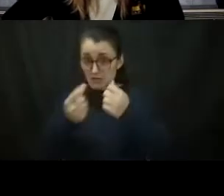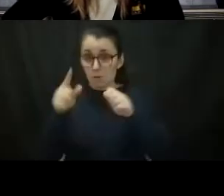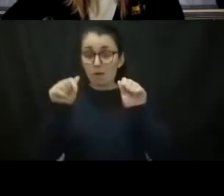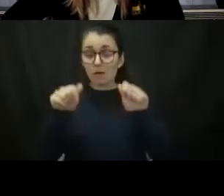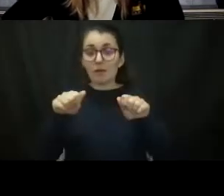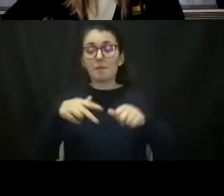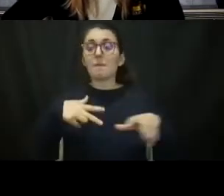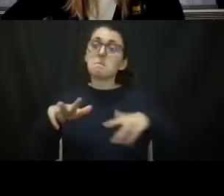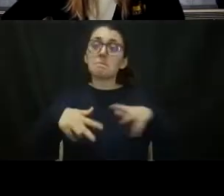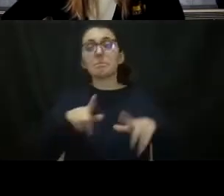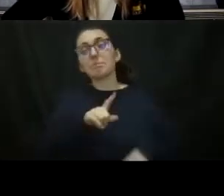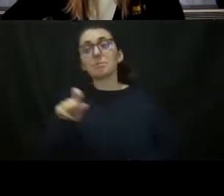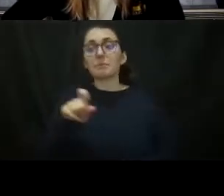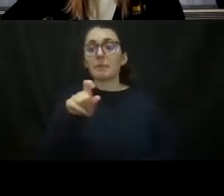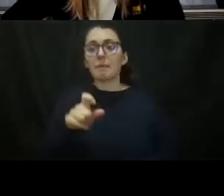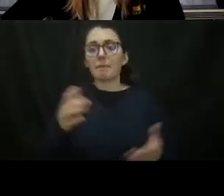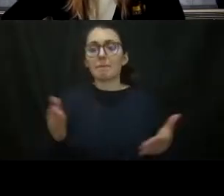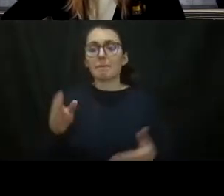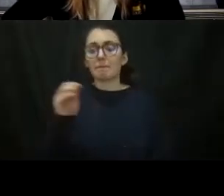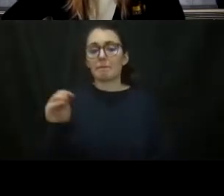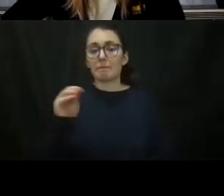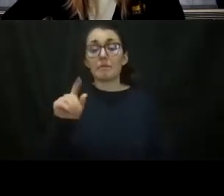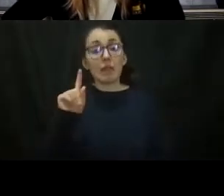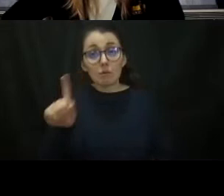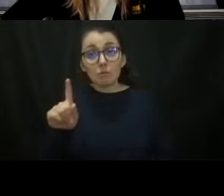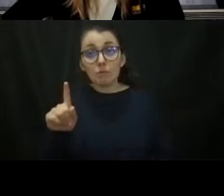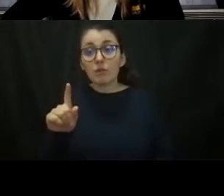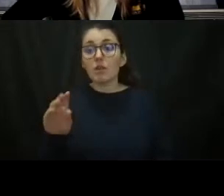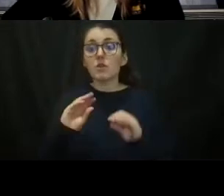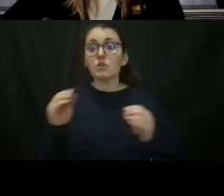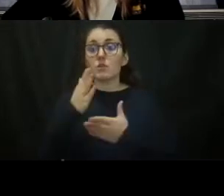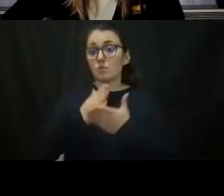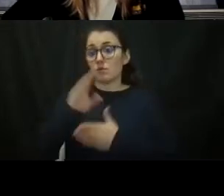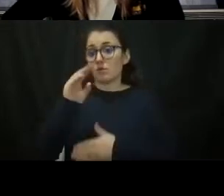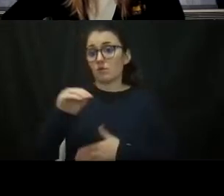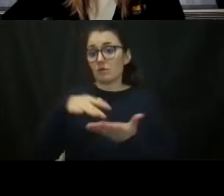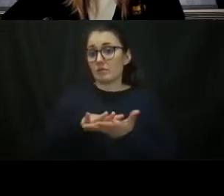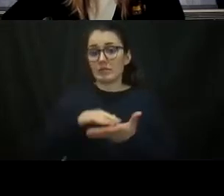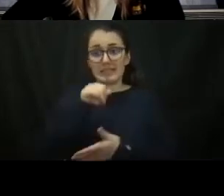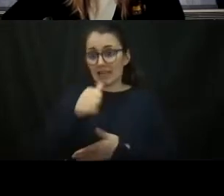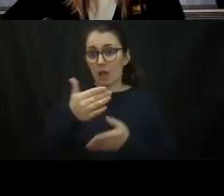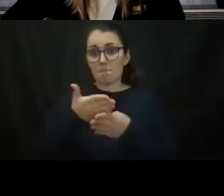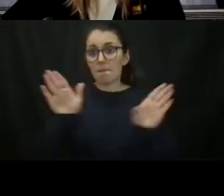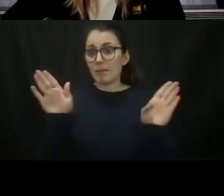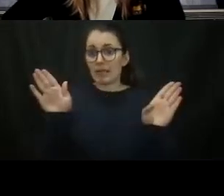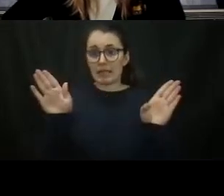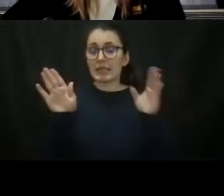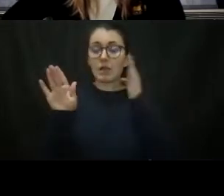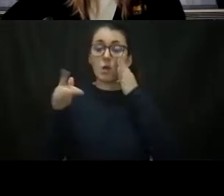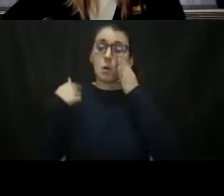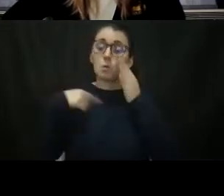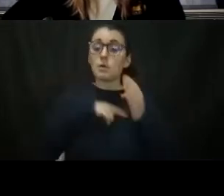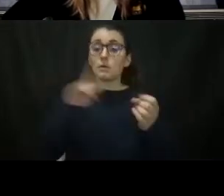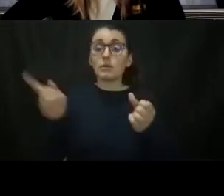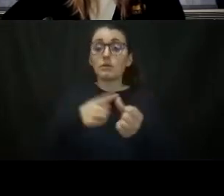Oregon. In fact, there's no part of Oregon's beach that isn't public. And that was a first We were the first state